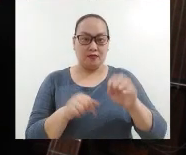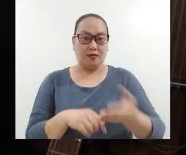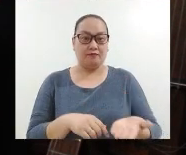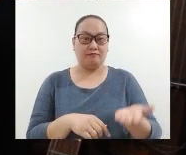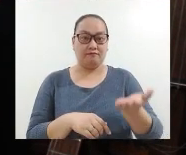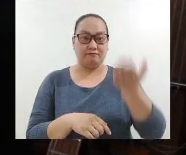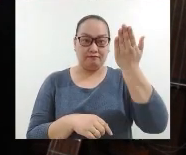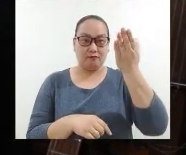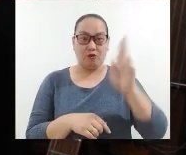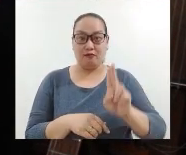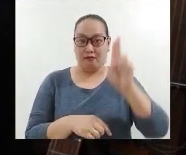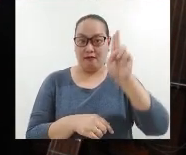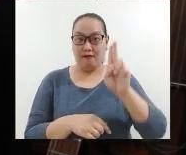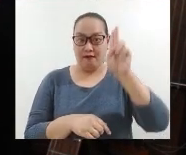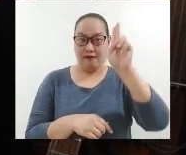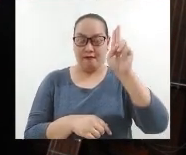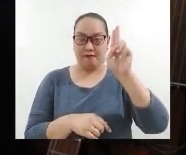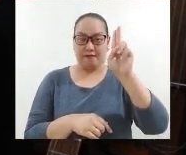ascending